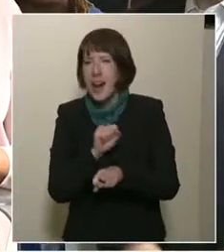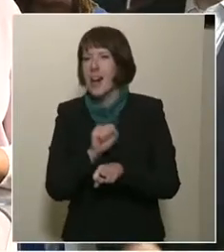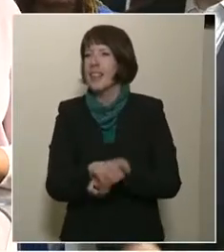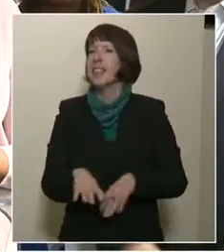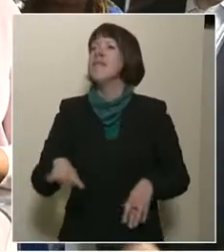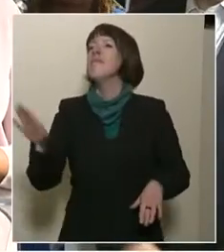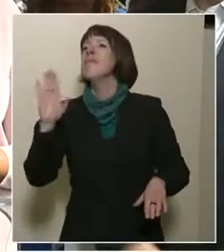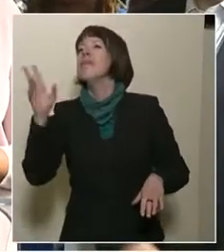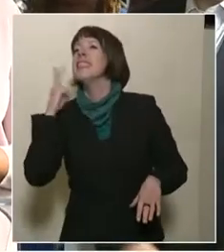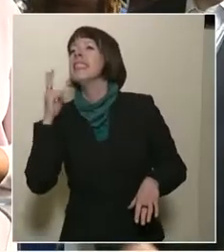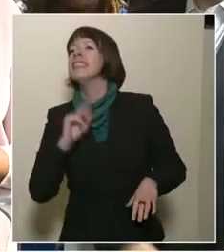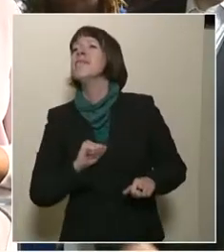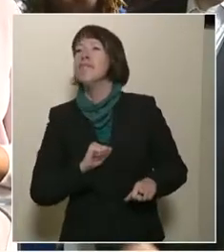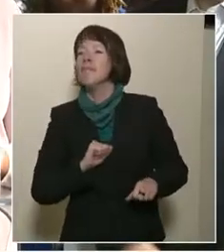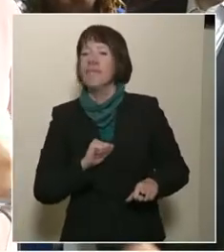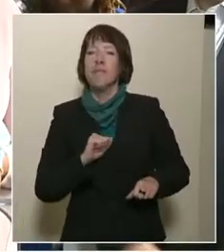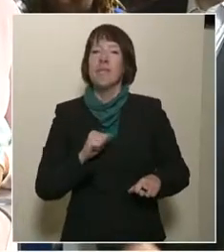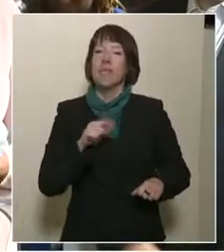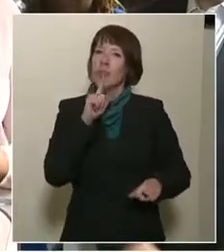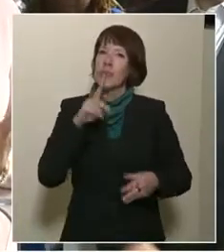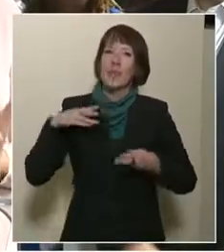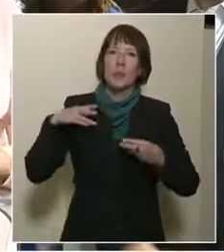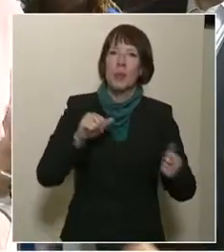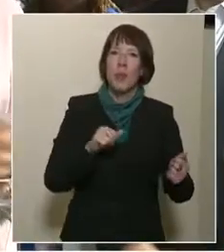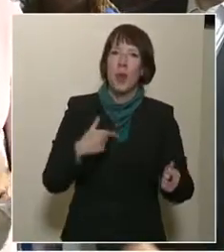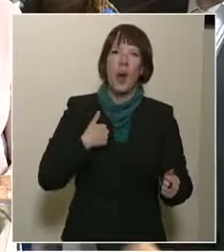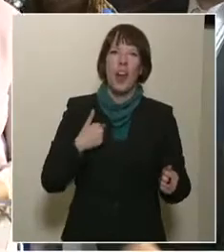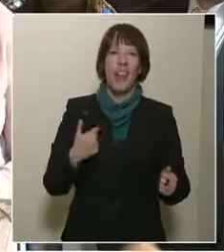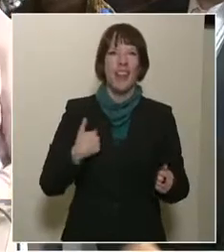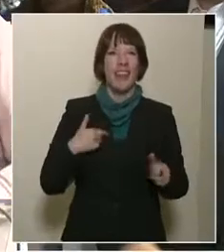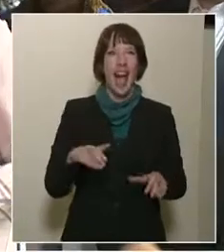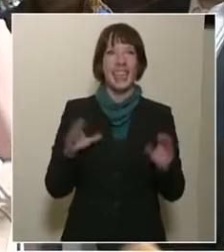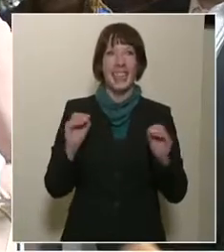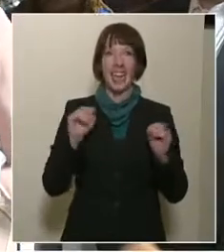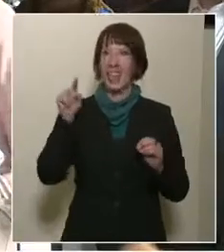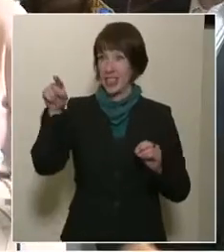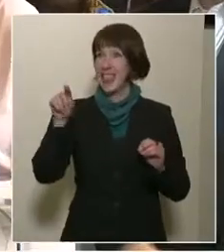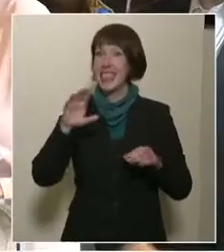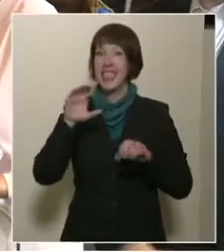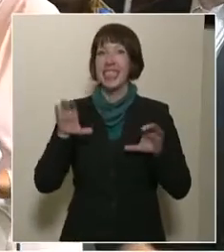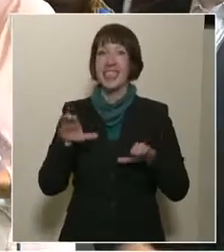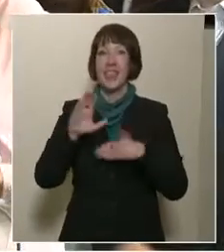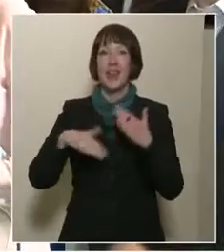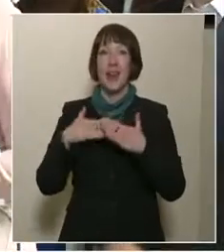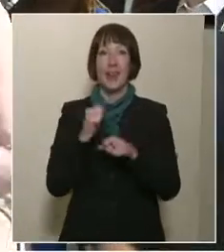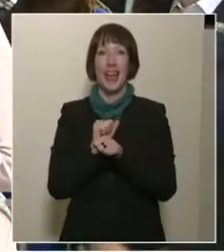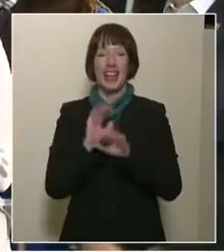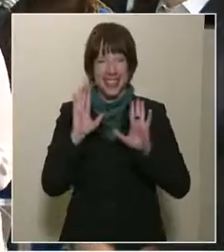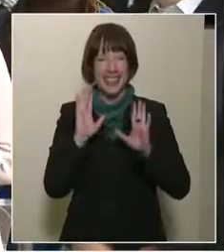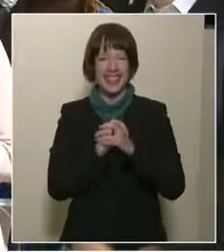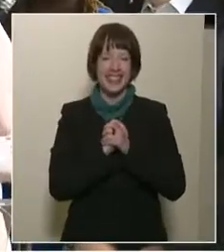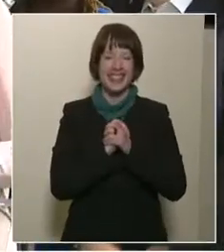very smooth and easy. Of course, I didn't do anything. She did it also. It was kind of.